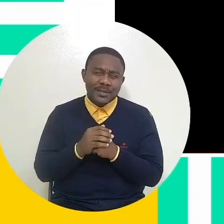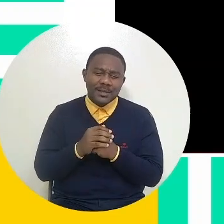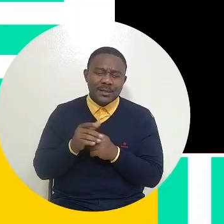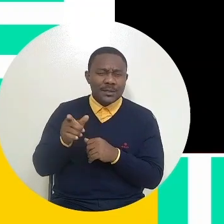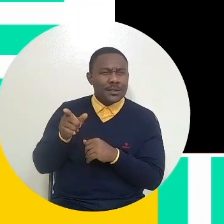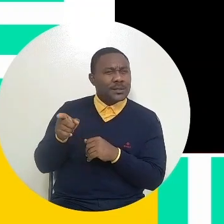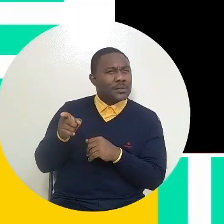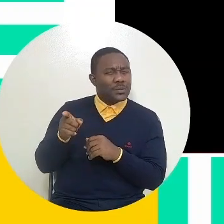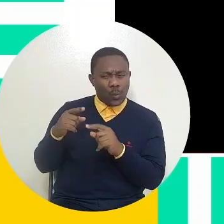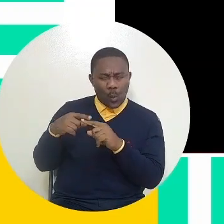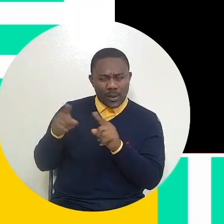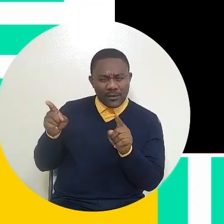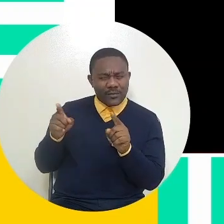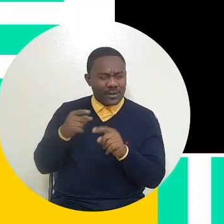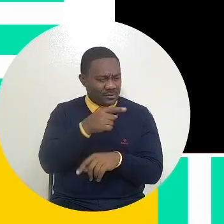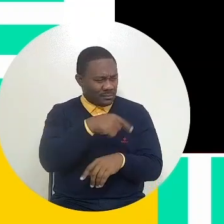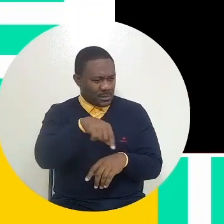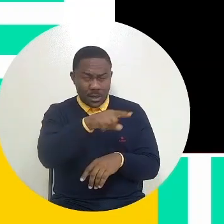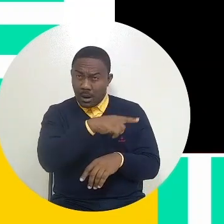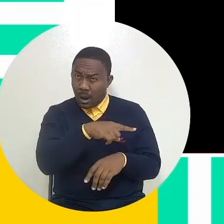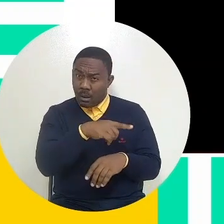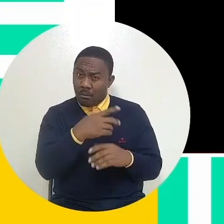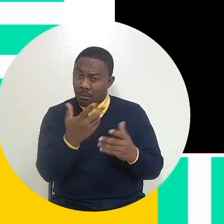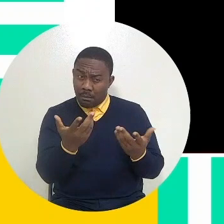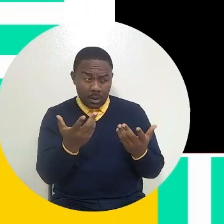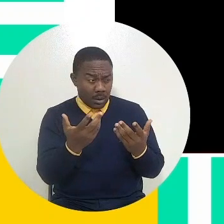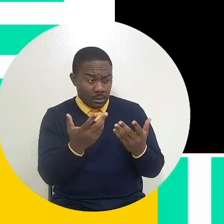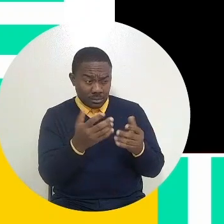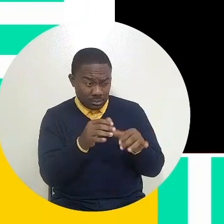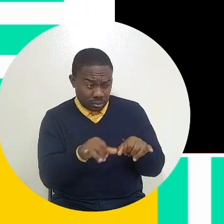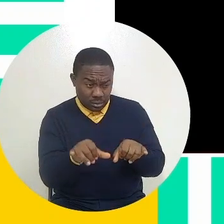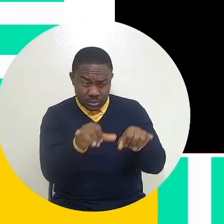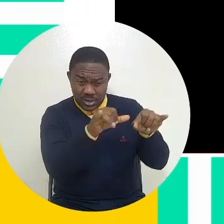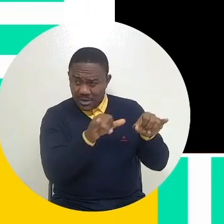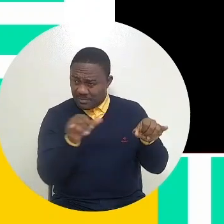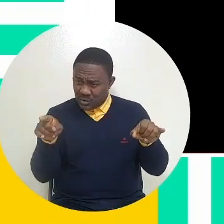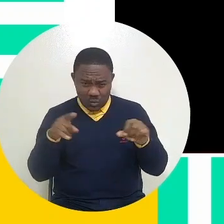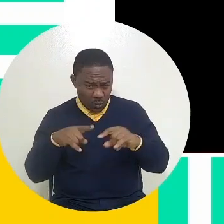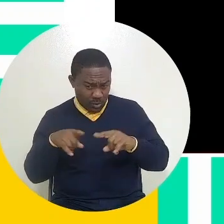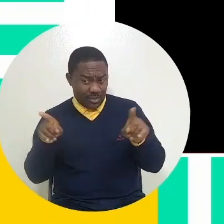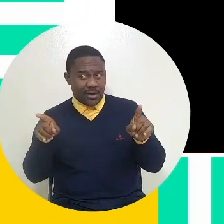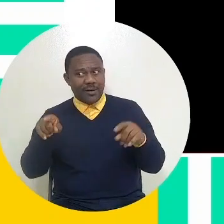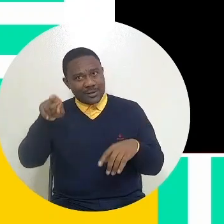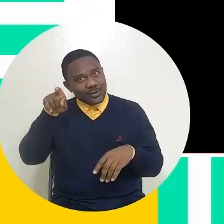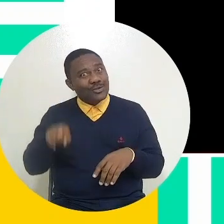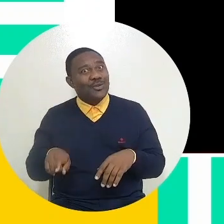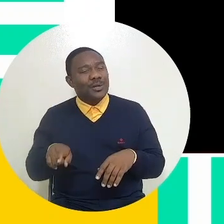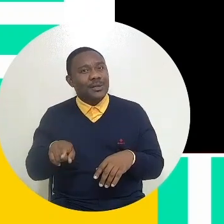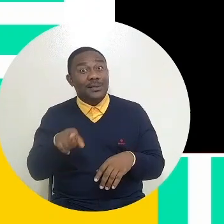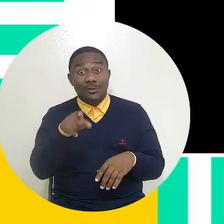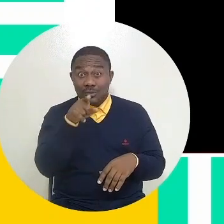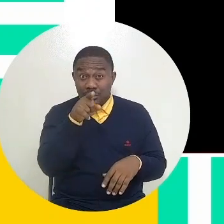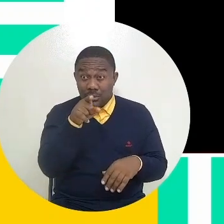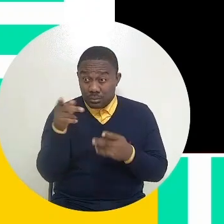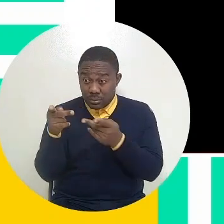your point of difference. That's where you come to peak and positioning. How different will you be